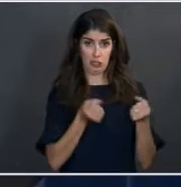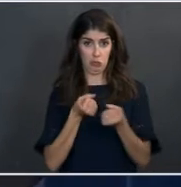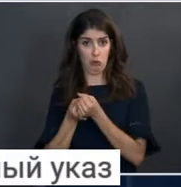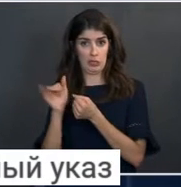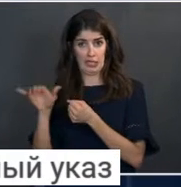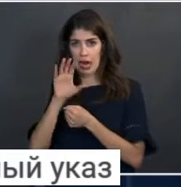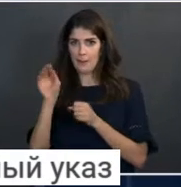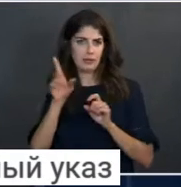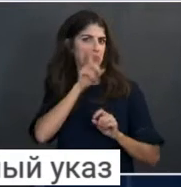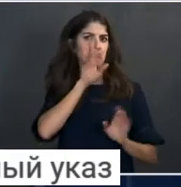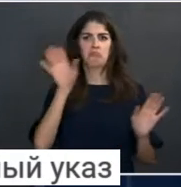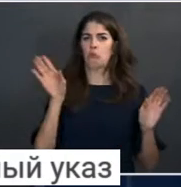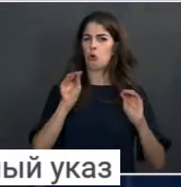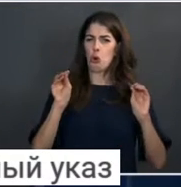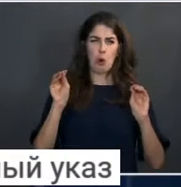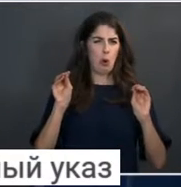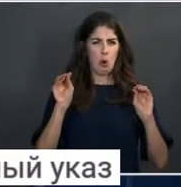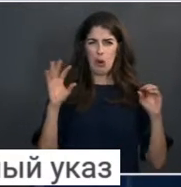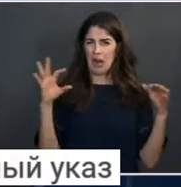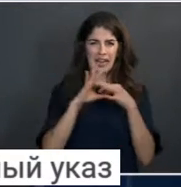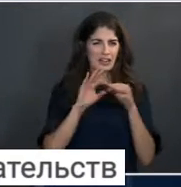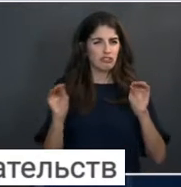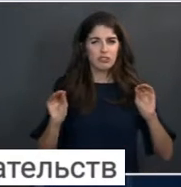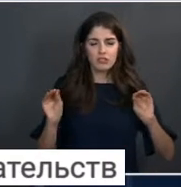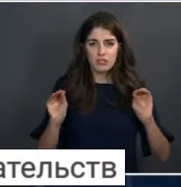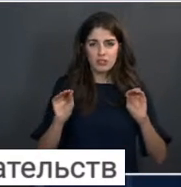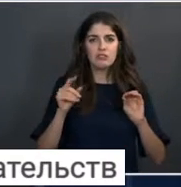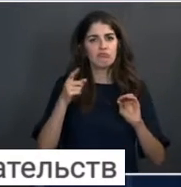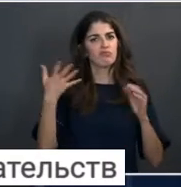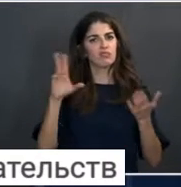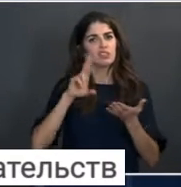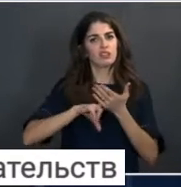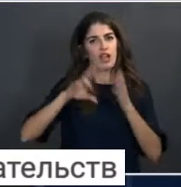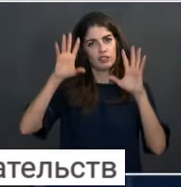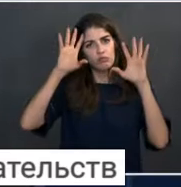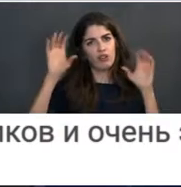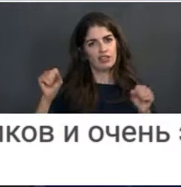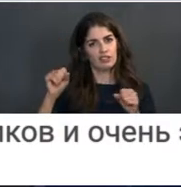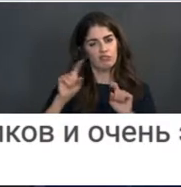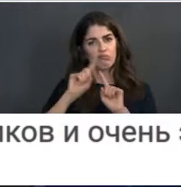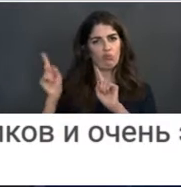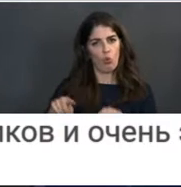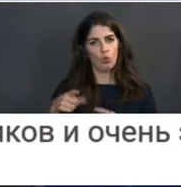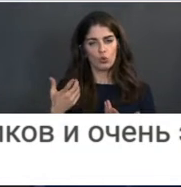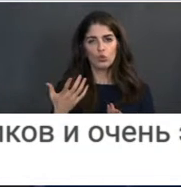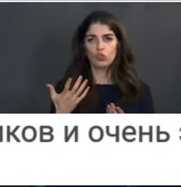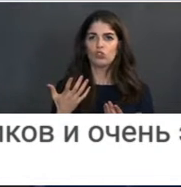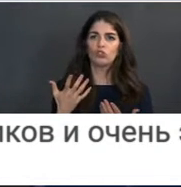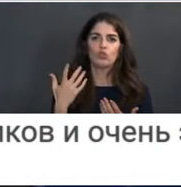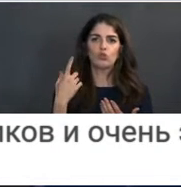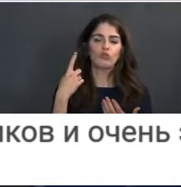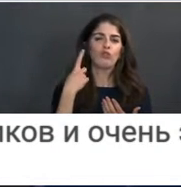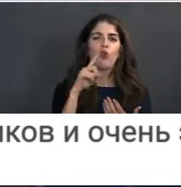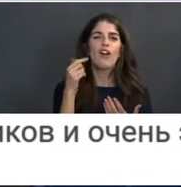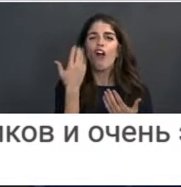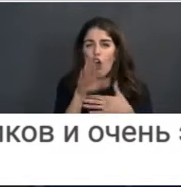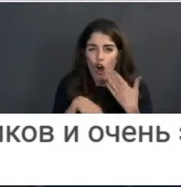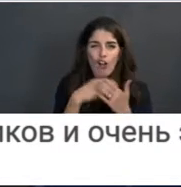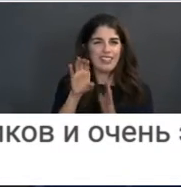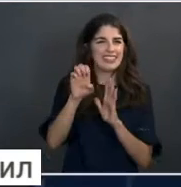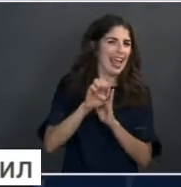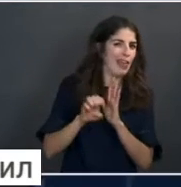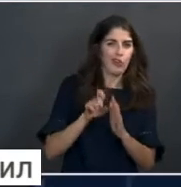support. He's issued the farthest-reaching executive order with respect to the ethical commitments required of his appointees ever, and is very proud of